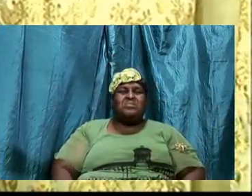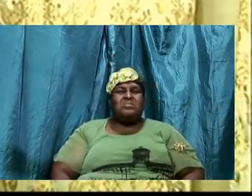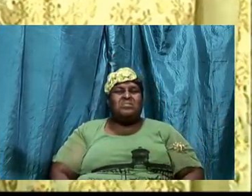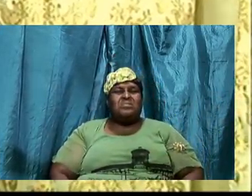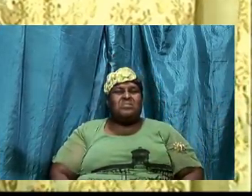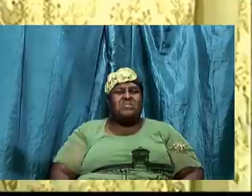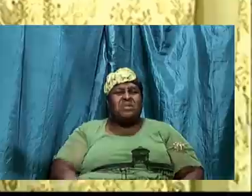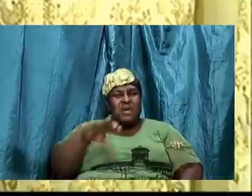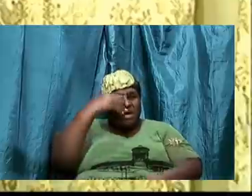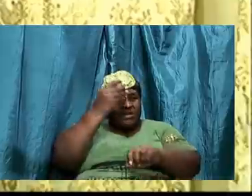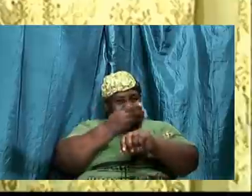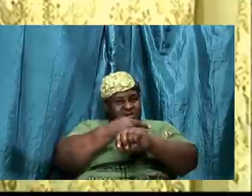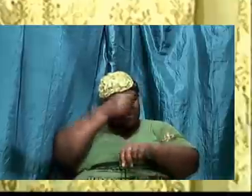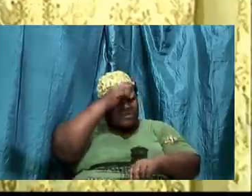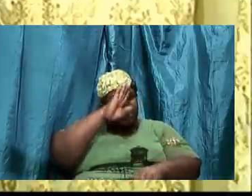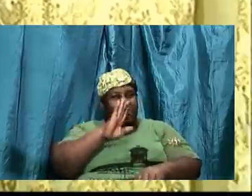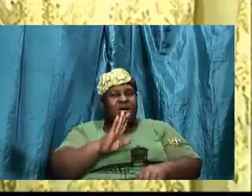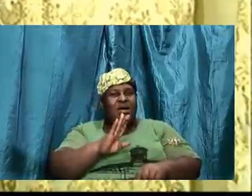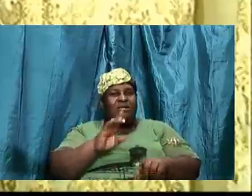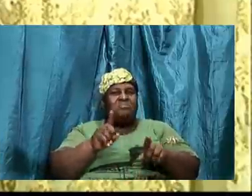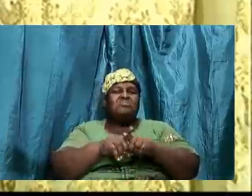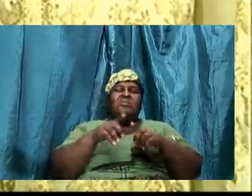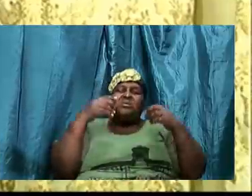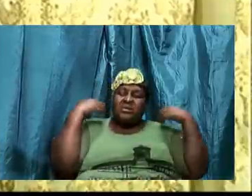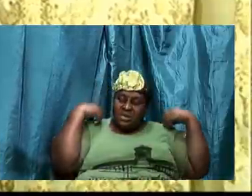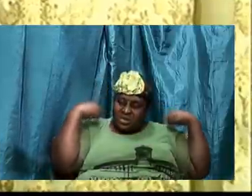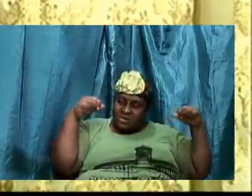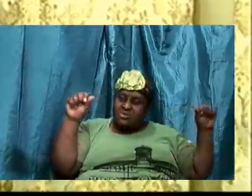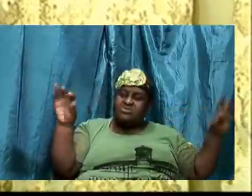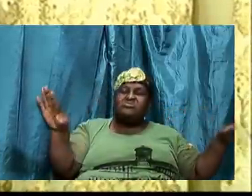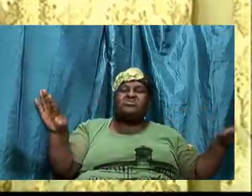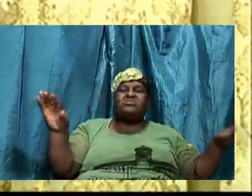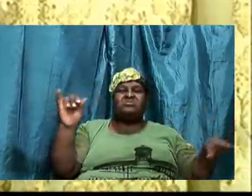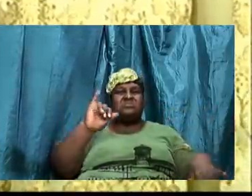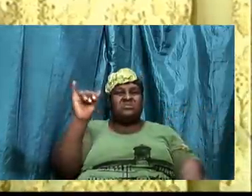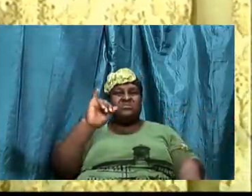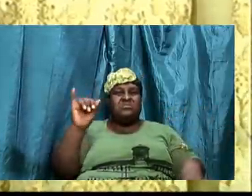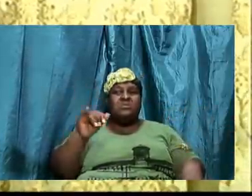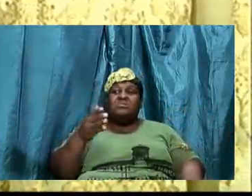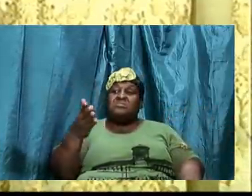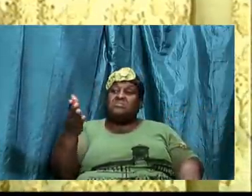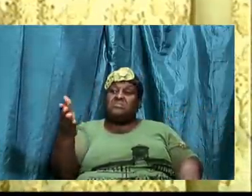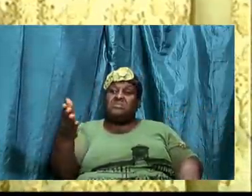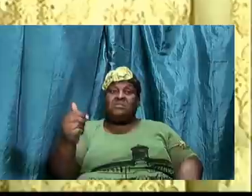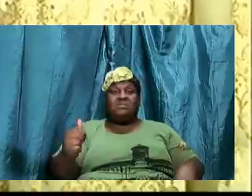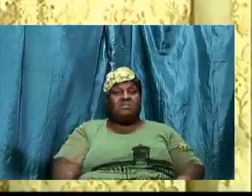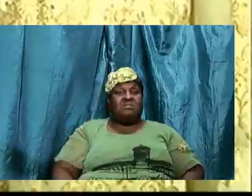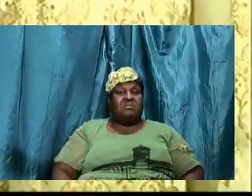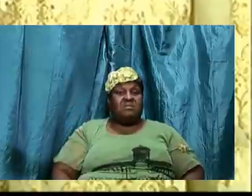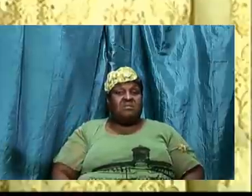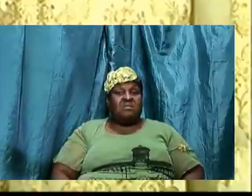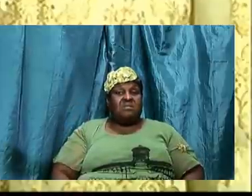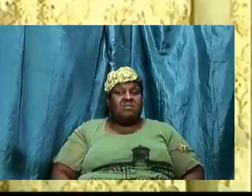are also referred to as the sons of God. And they were